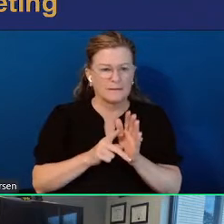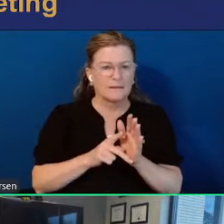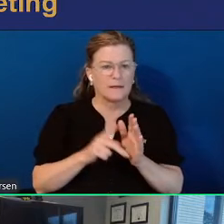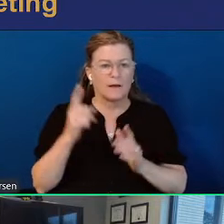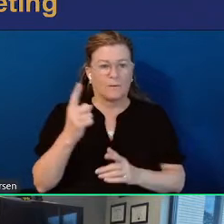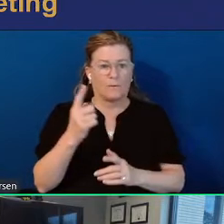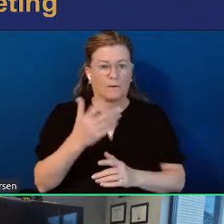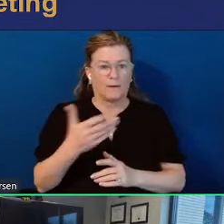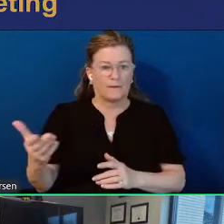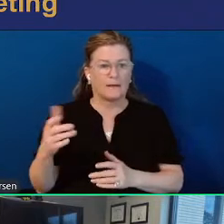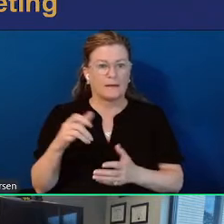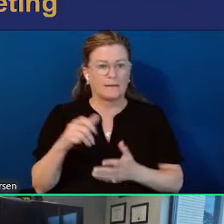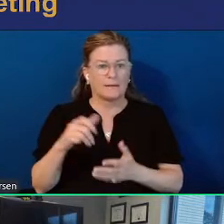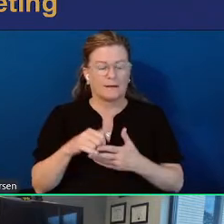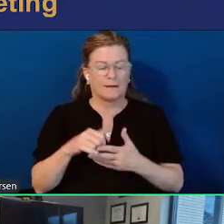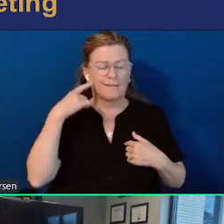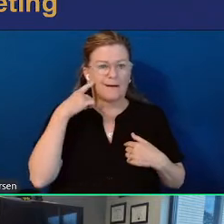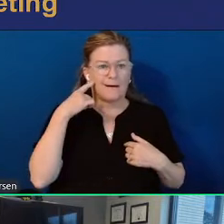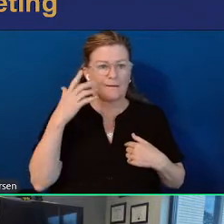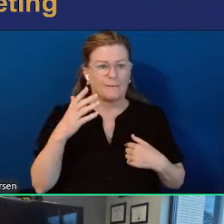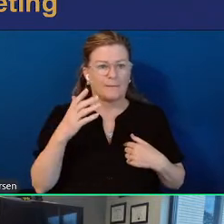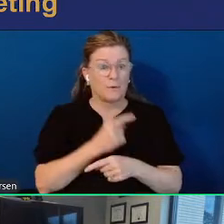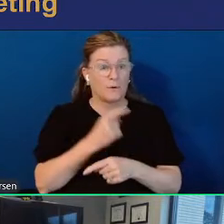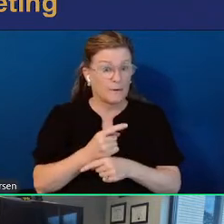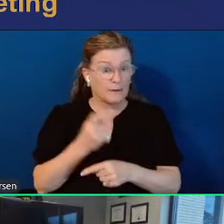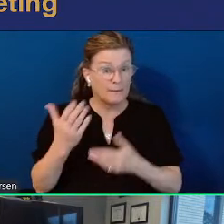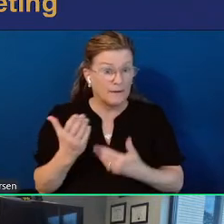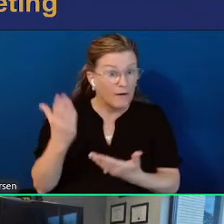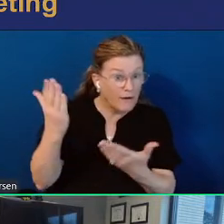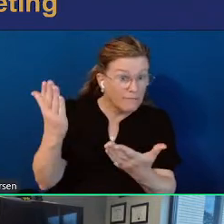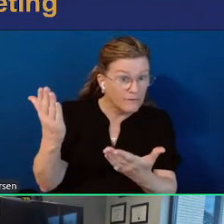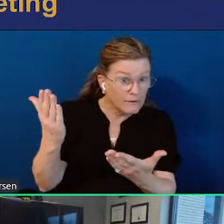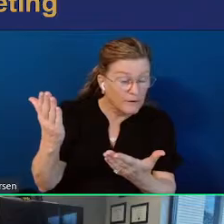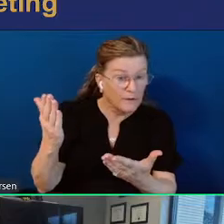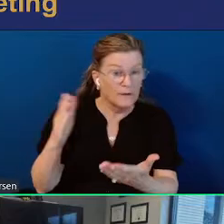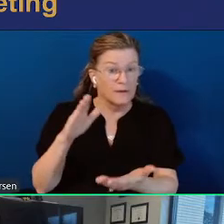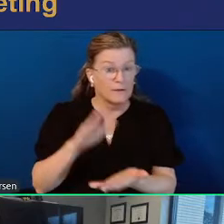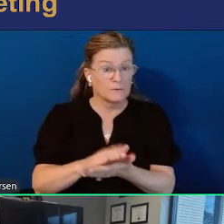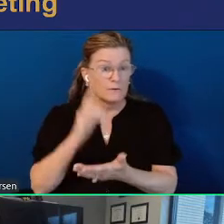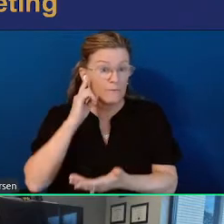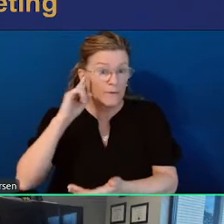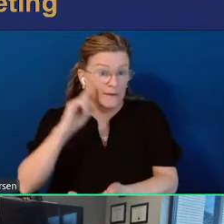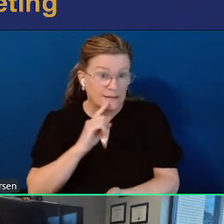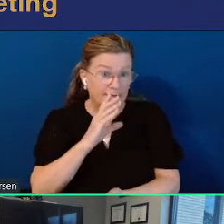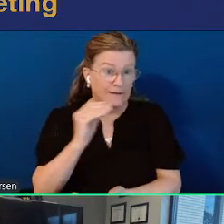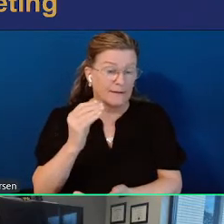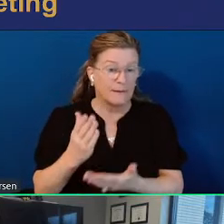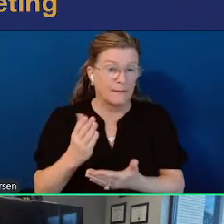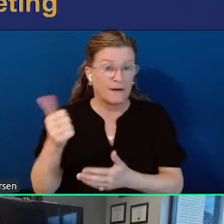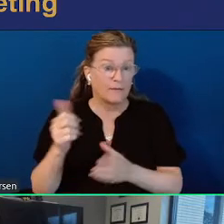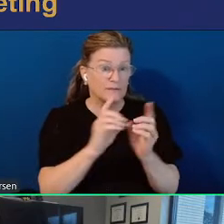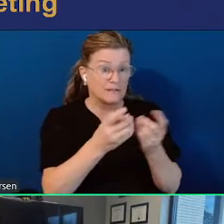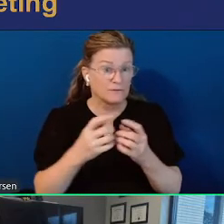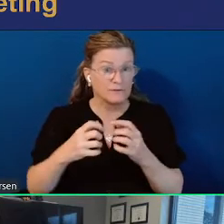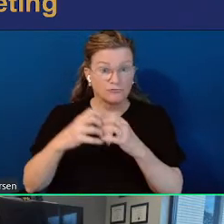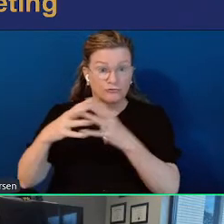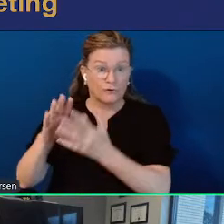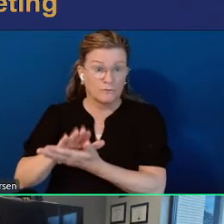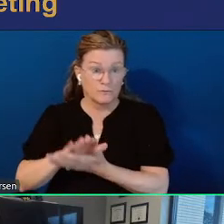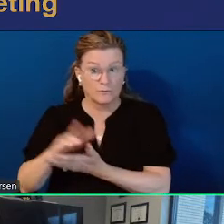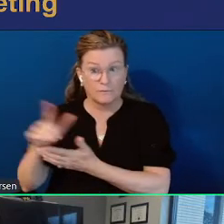of the things that I thought that would be appropriate, maybe we could offer, is maybe the School for the Deaf, and maybe some other districts or charter schools that are